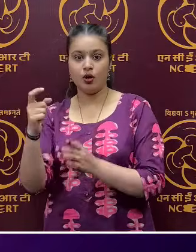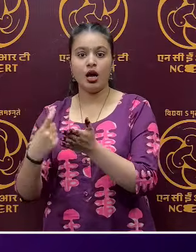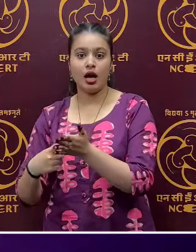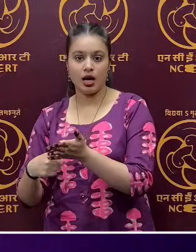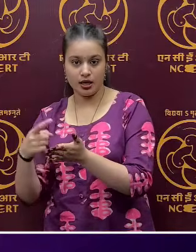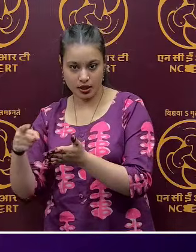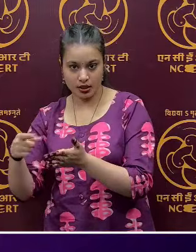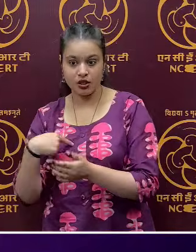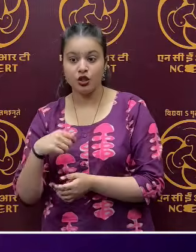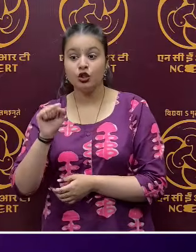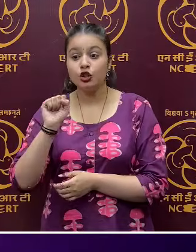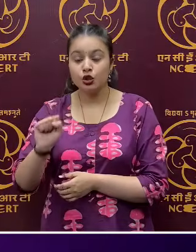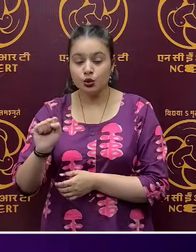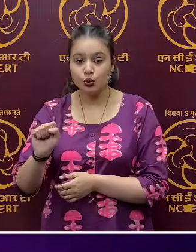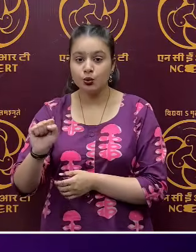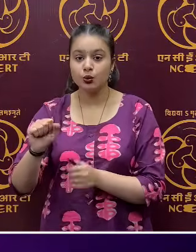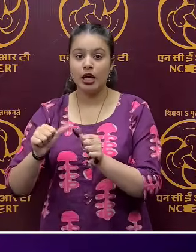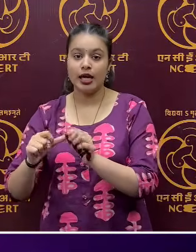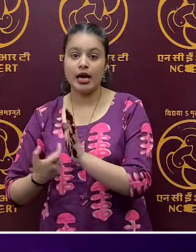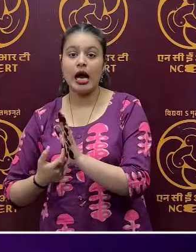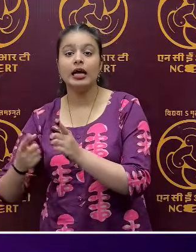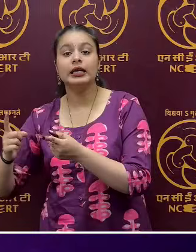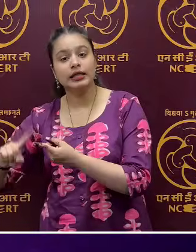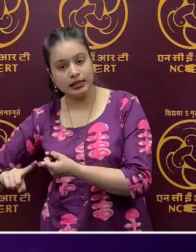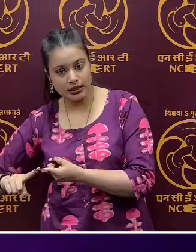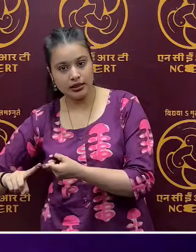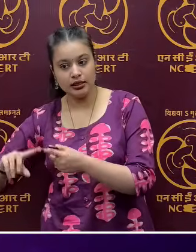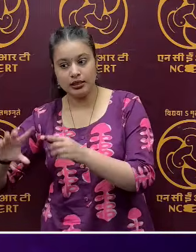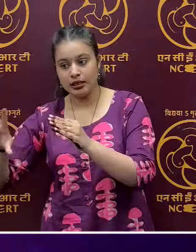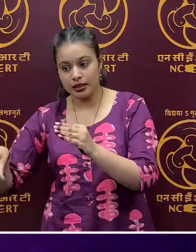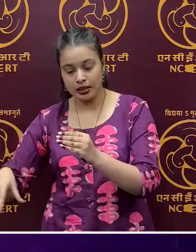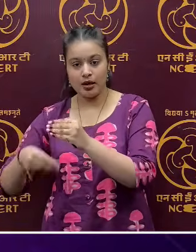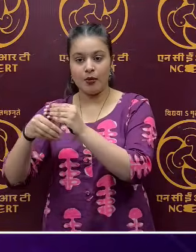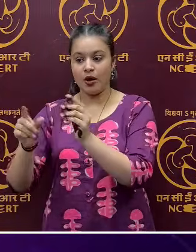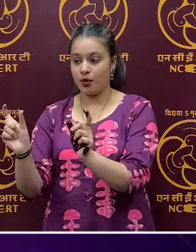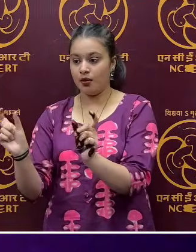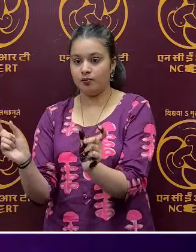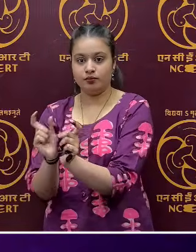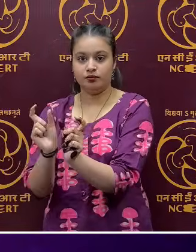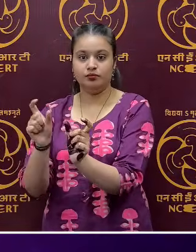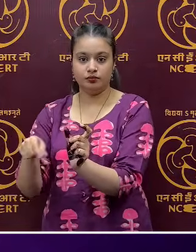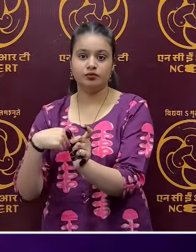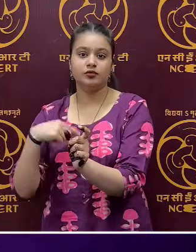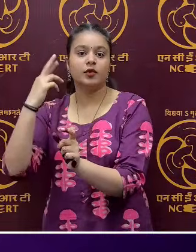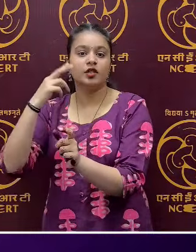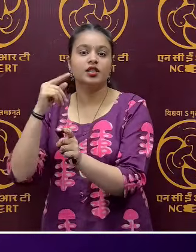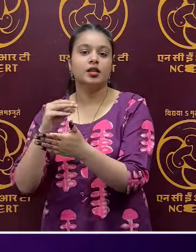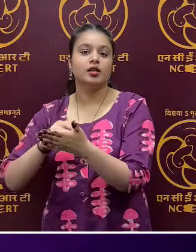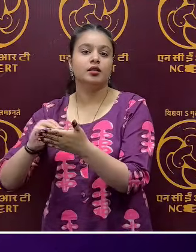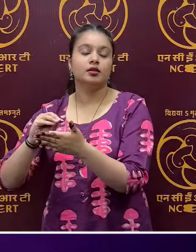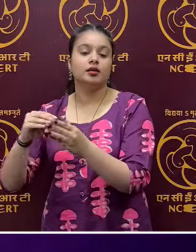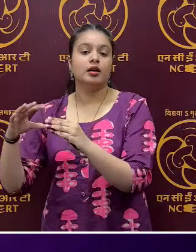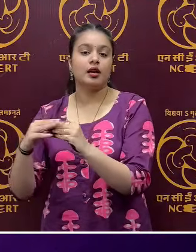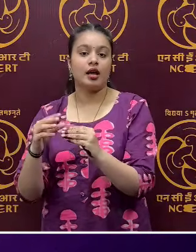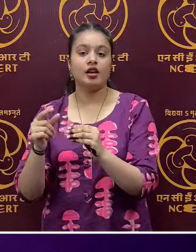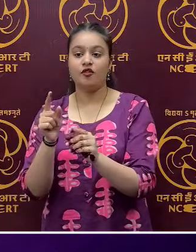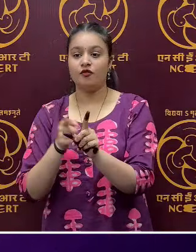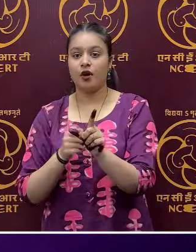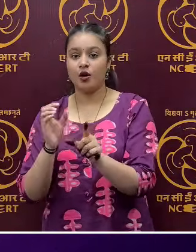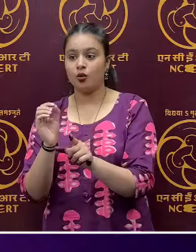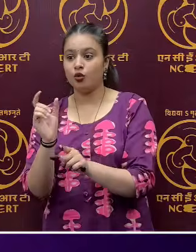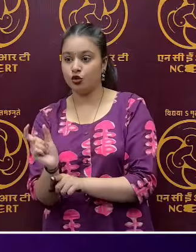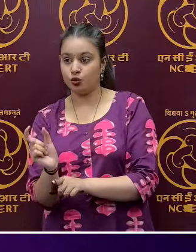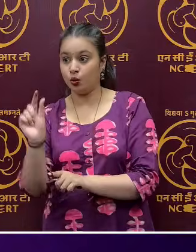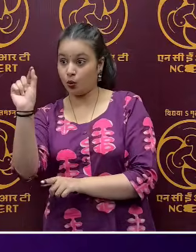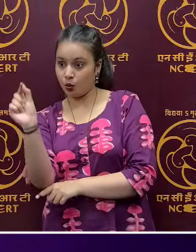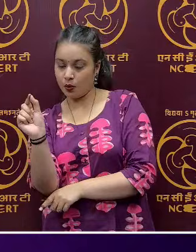becomes your. And so it combines you and are, and so it's pretty clear. If you see the apostrophe, it